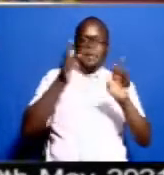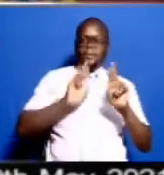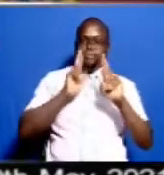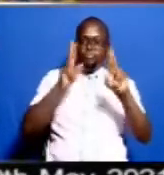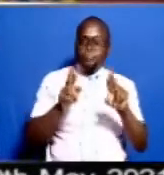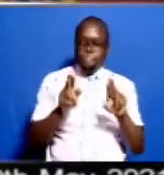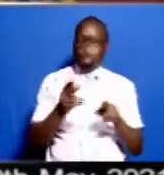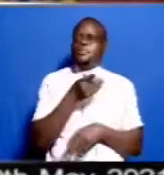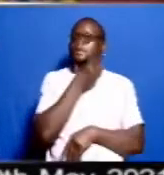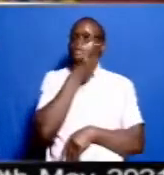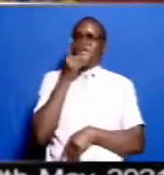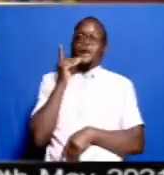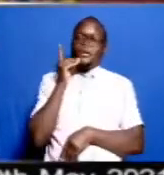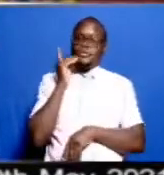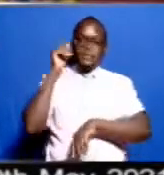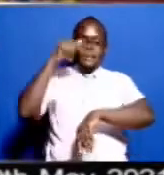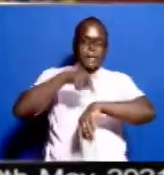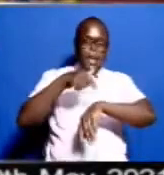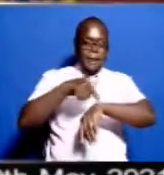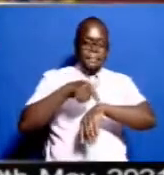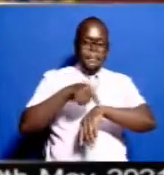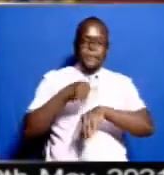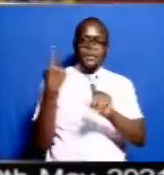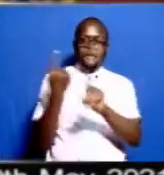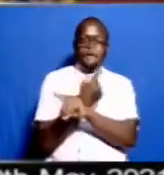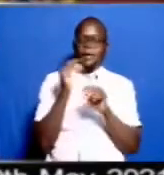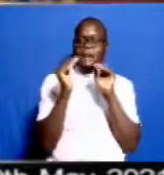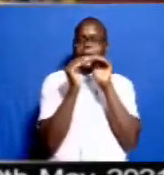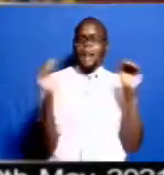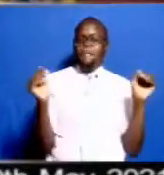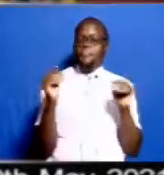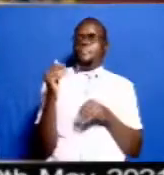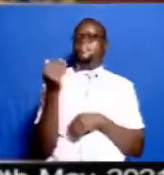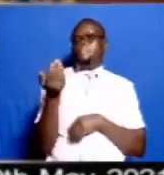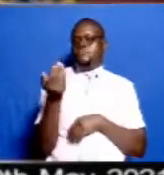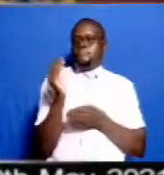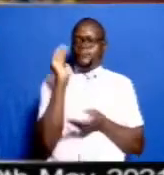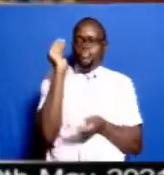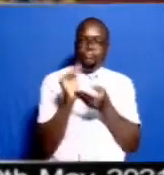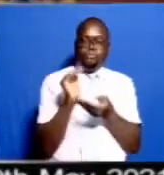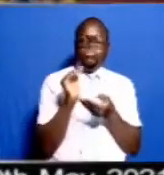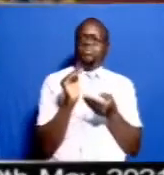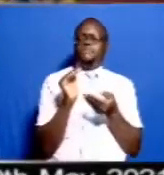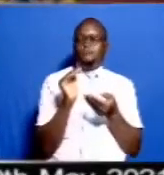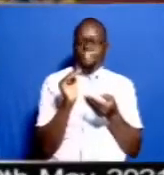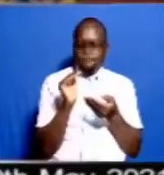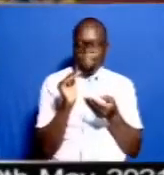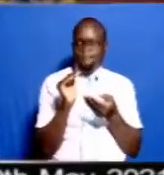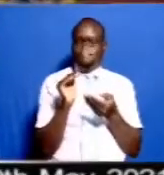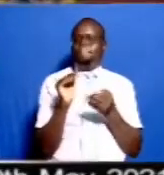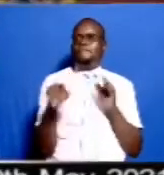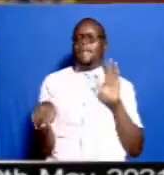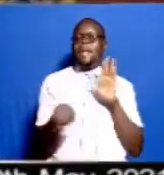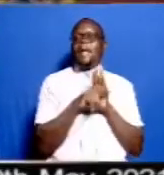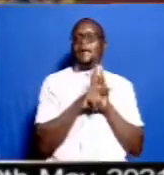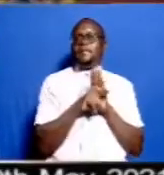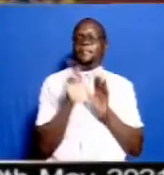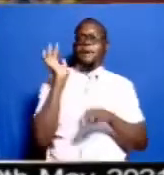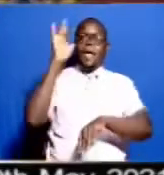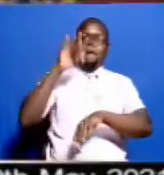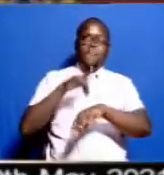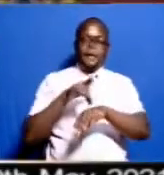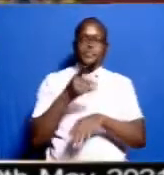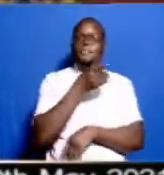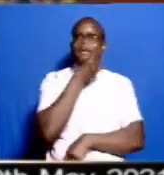drought during different stages in order to reduce and minimize the negative effects